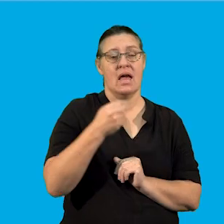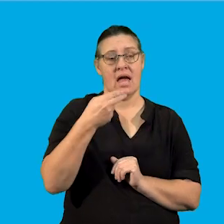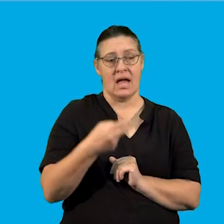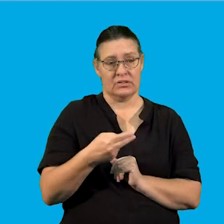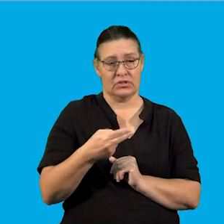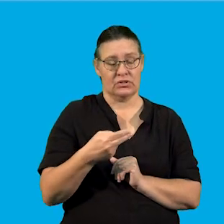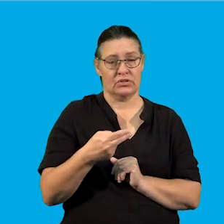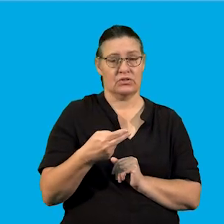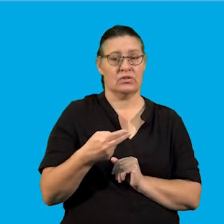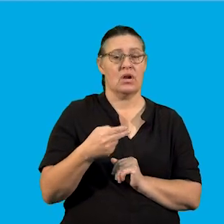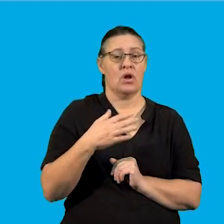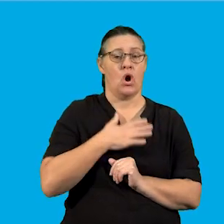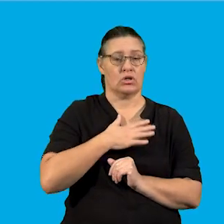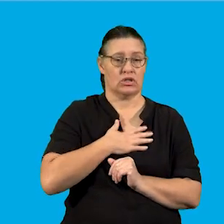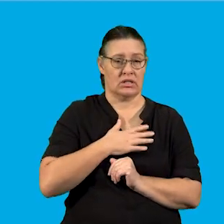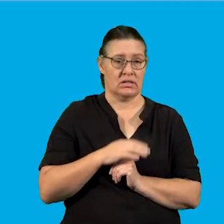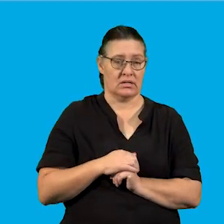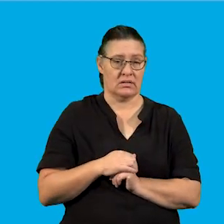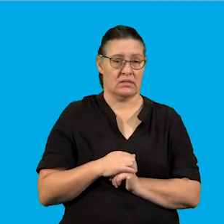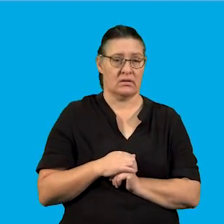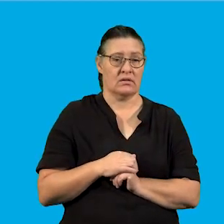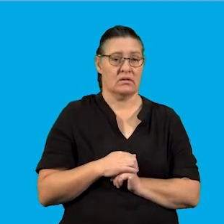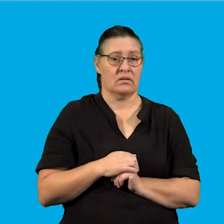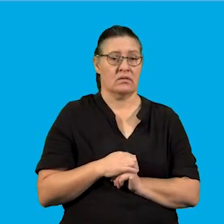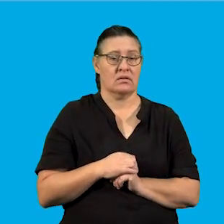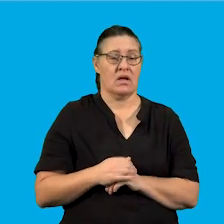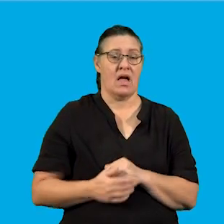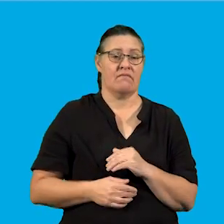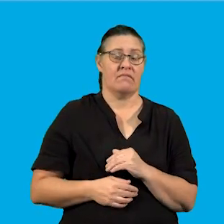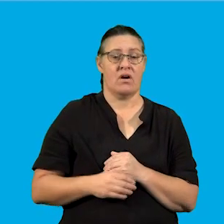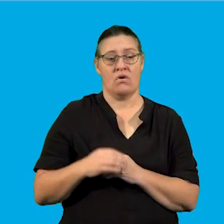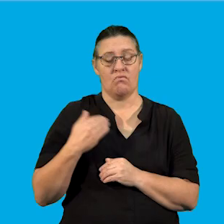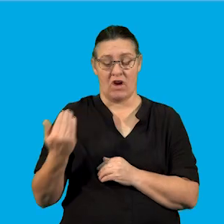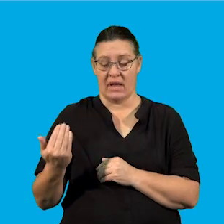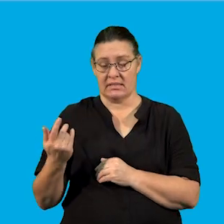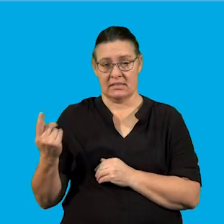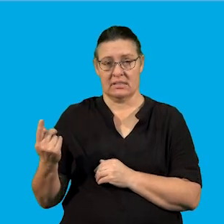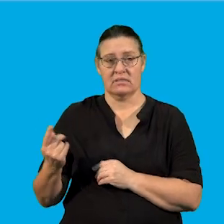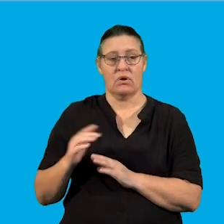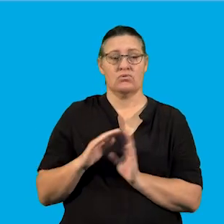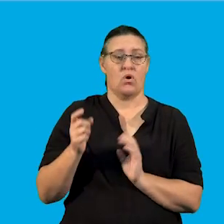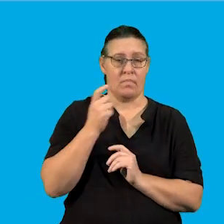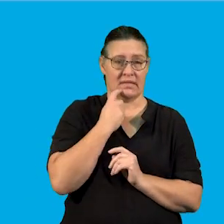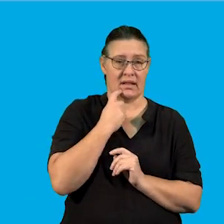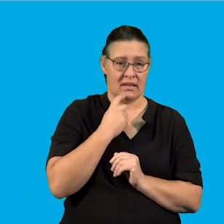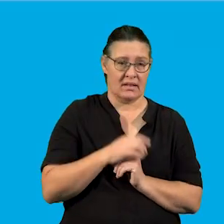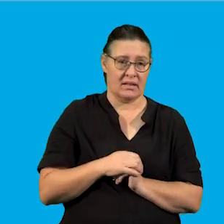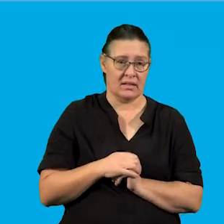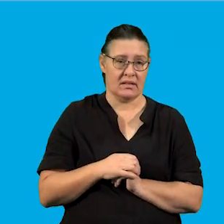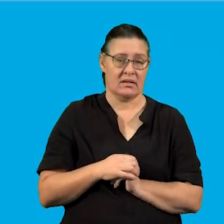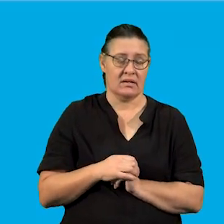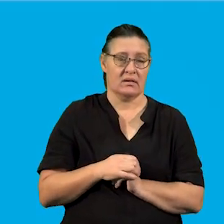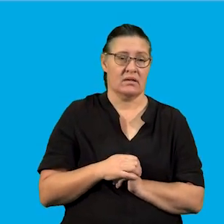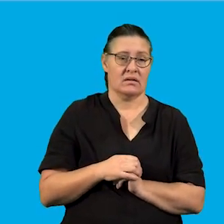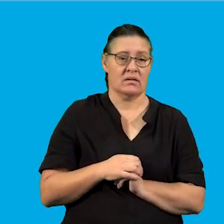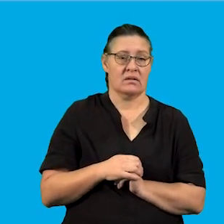hydrogen, we also have the oxygen. The nitrogen is found on the right-hand side of the periodic table, so it's a nonmetal. The